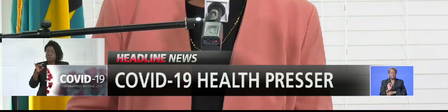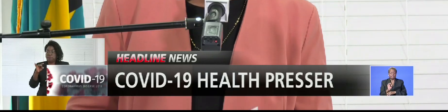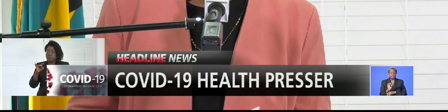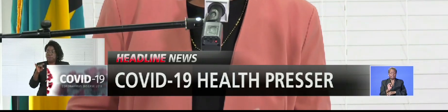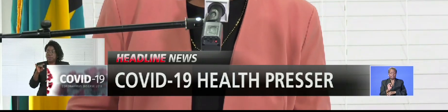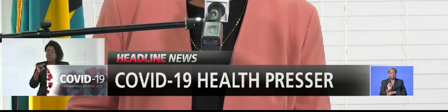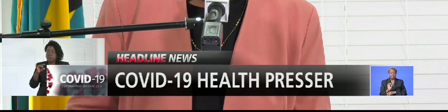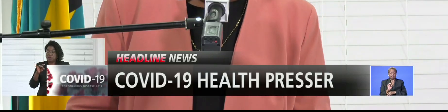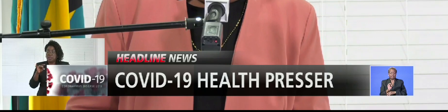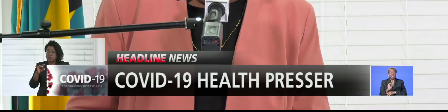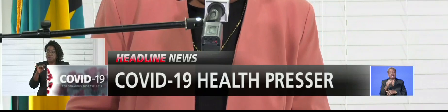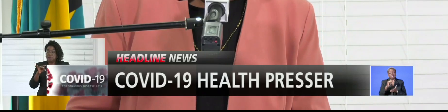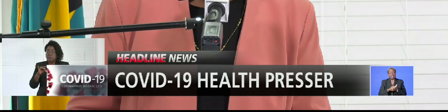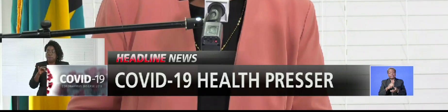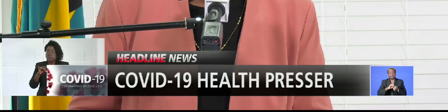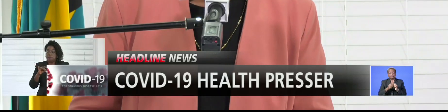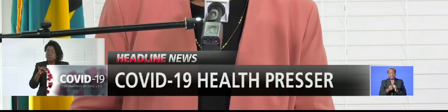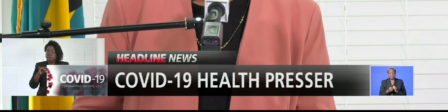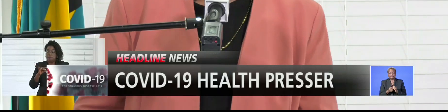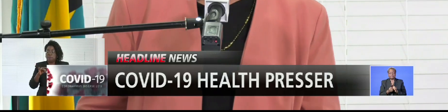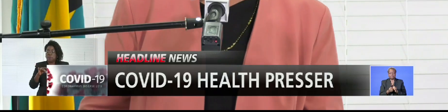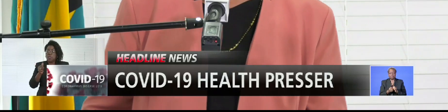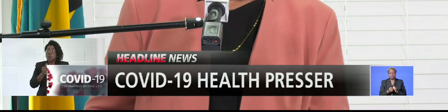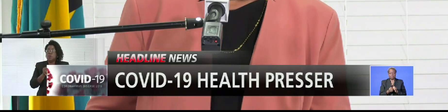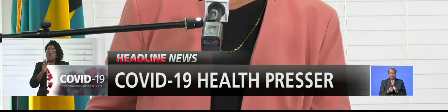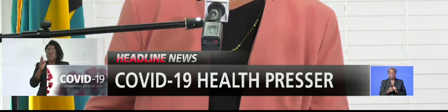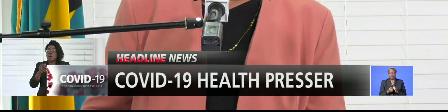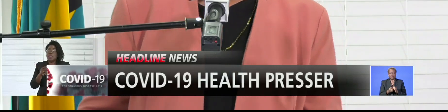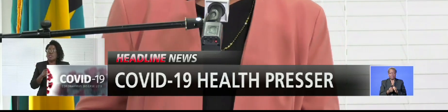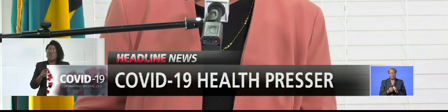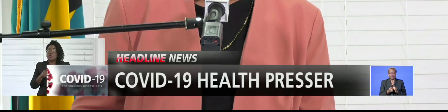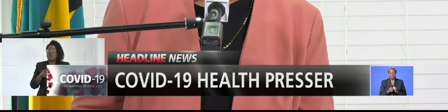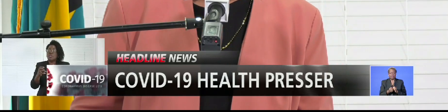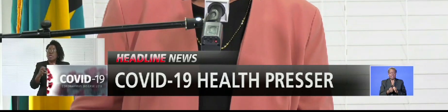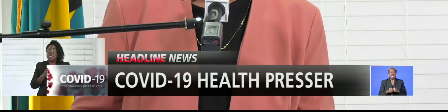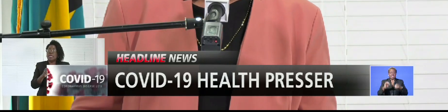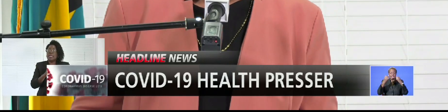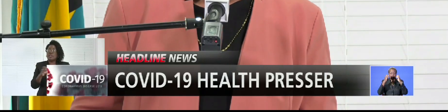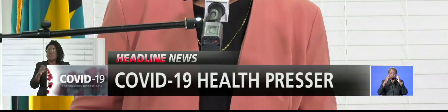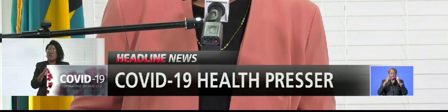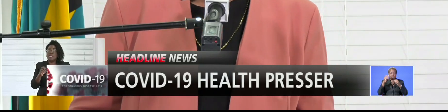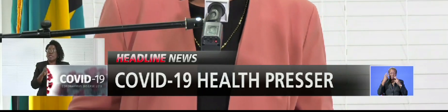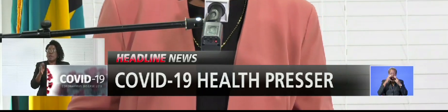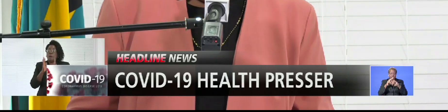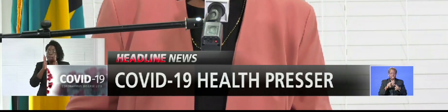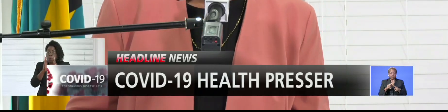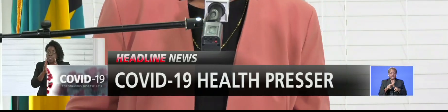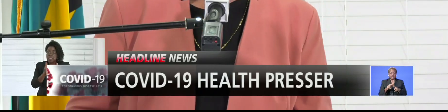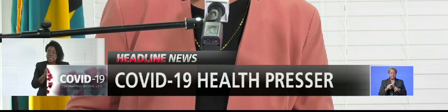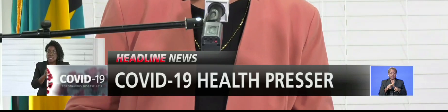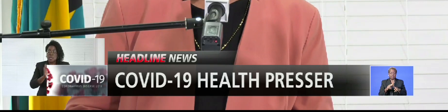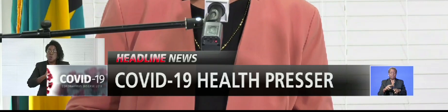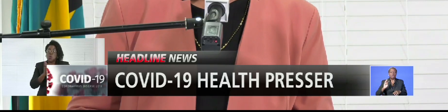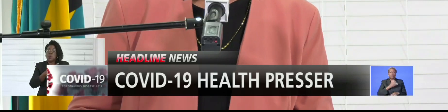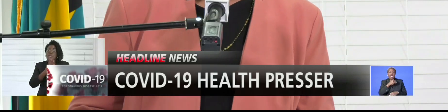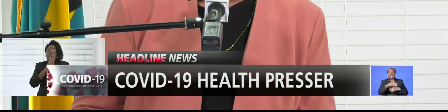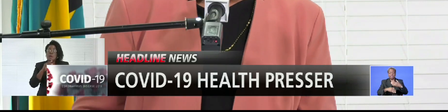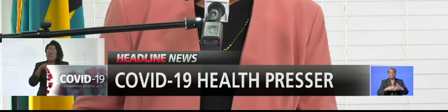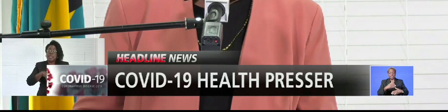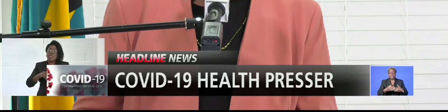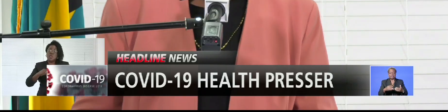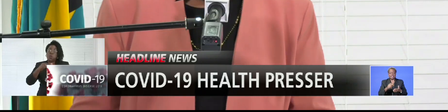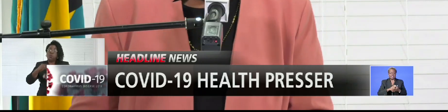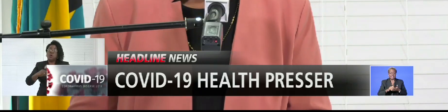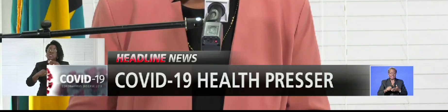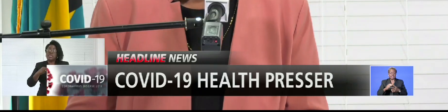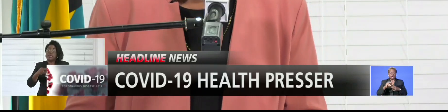That's the specific numbers. With regard to the electronic monitoring, we are in the process of signing